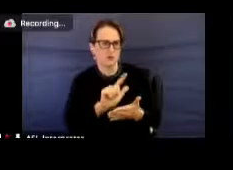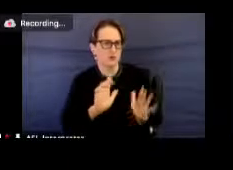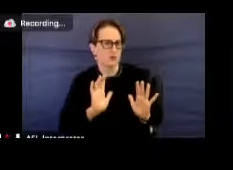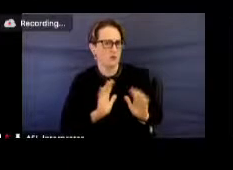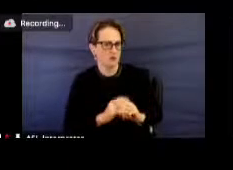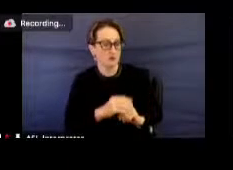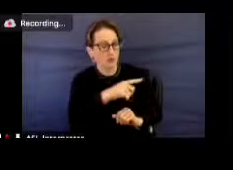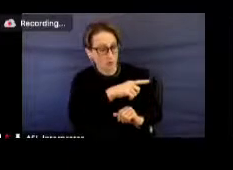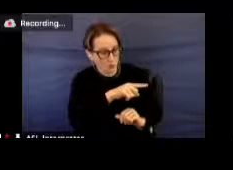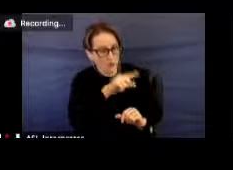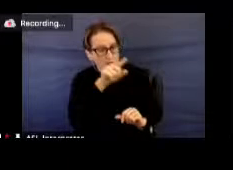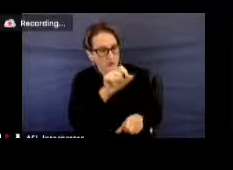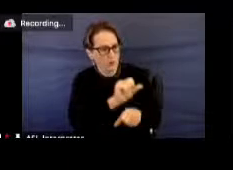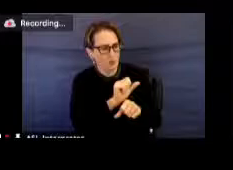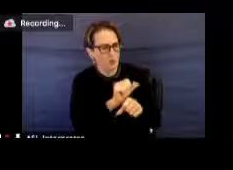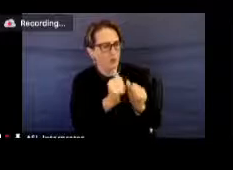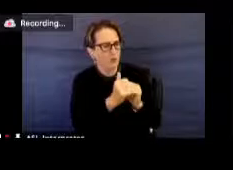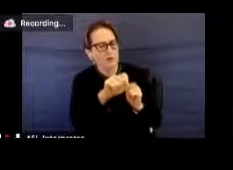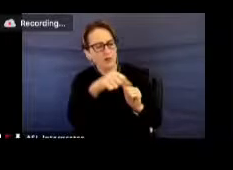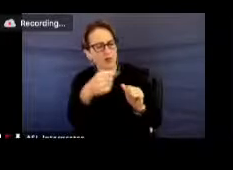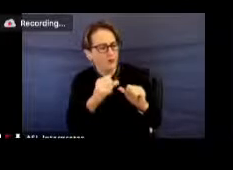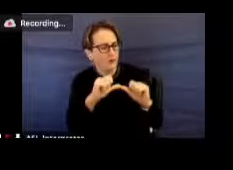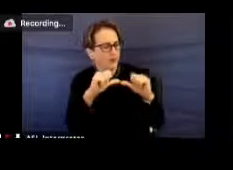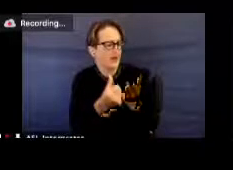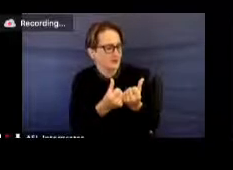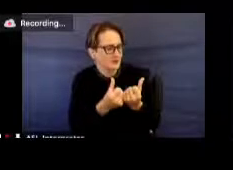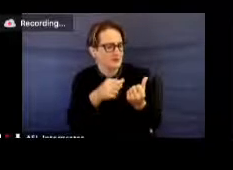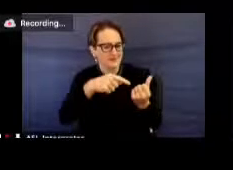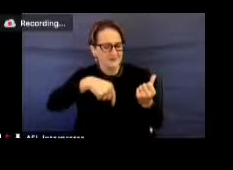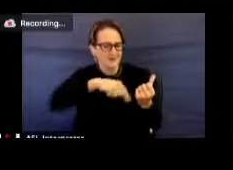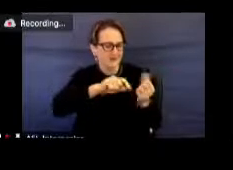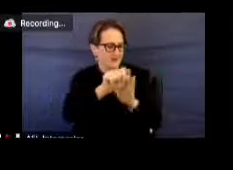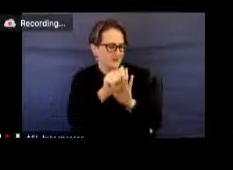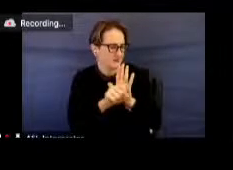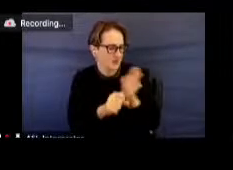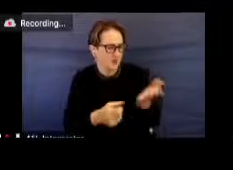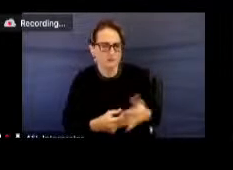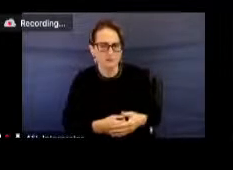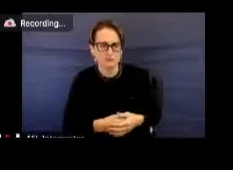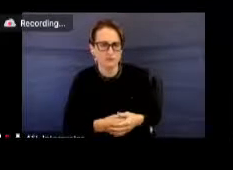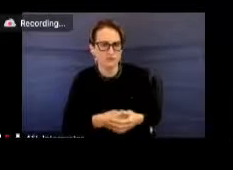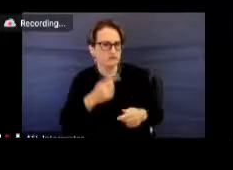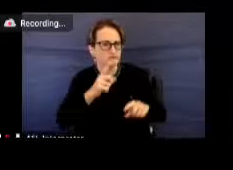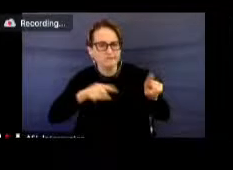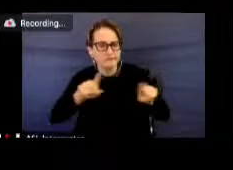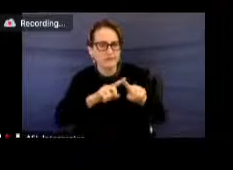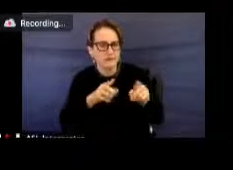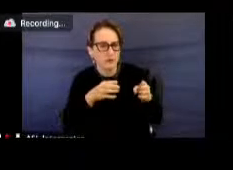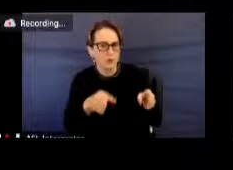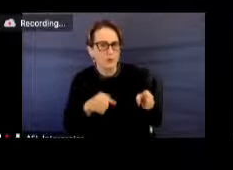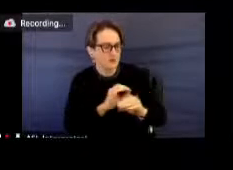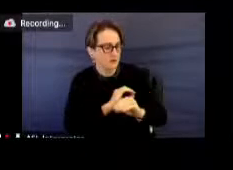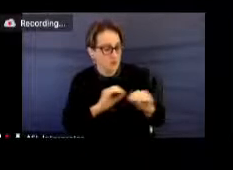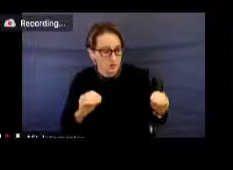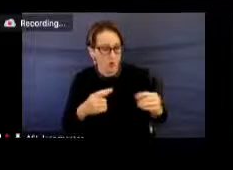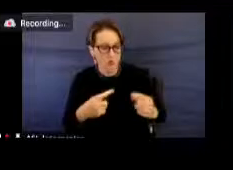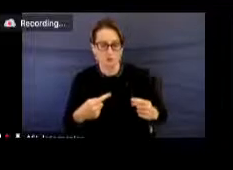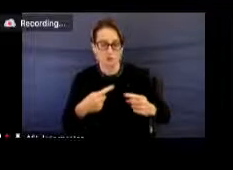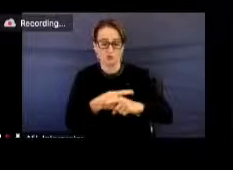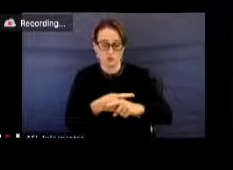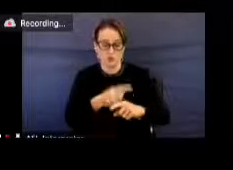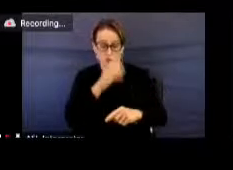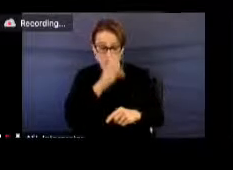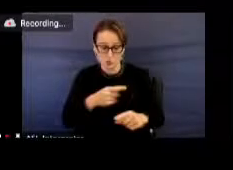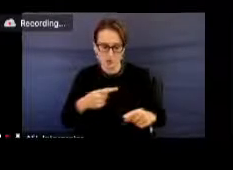work for other state entities, governmental entities, in a variety of capacities, as long as there's no direct conflict with their work for the